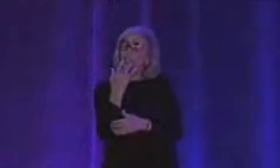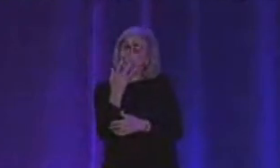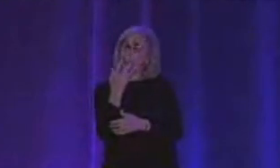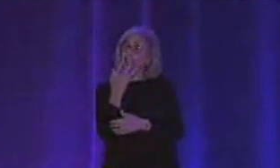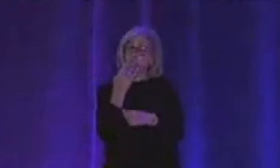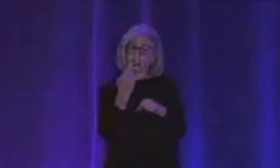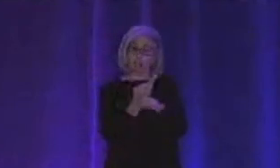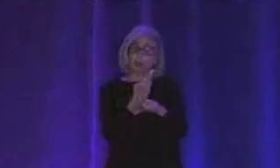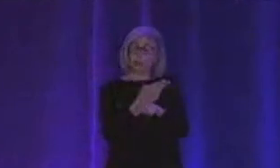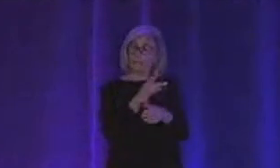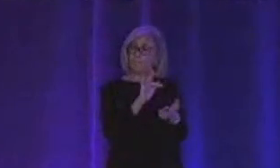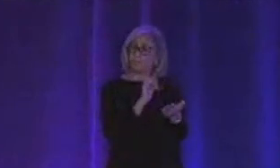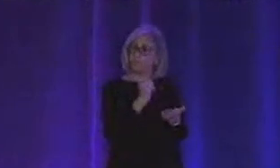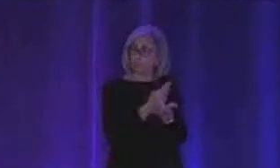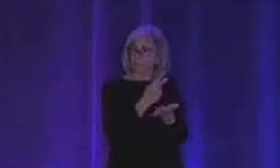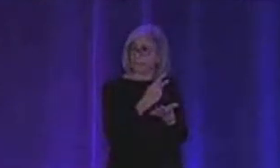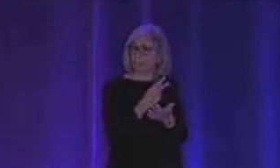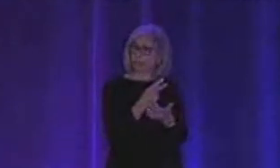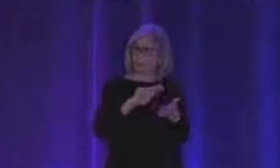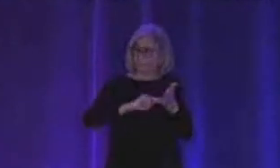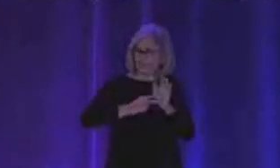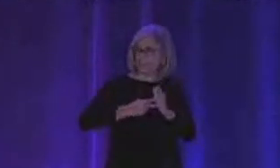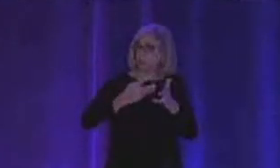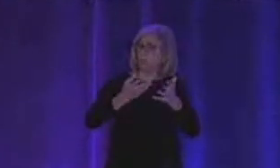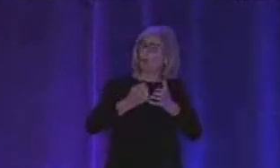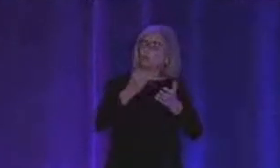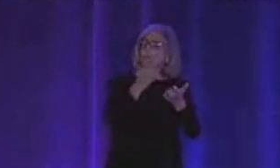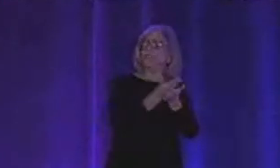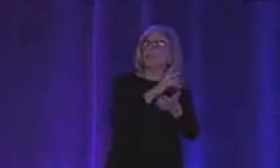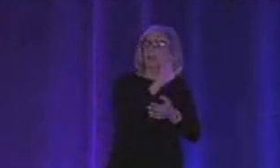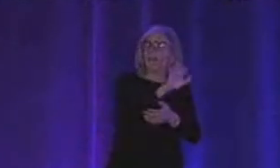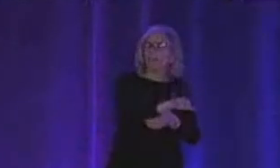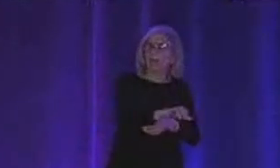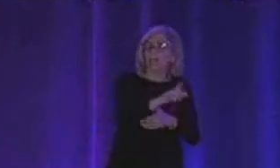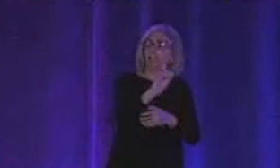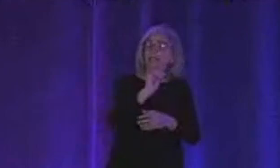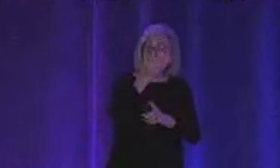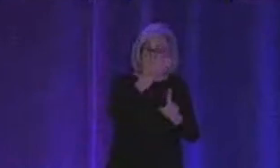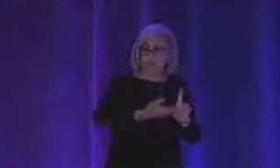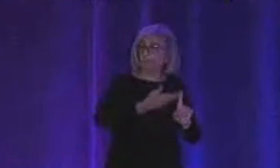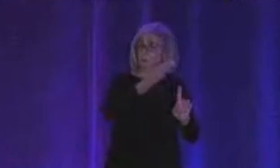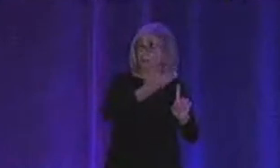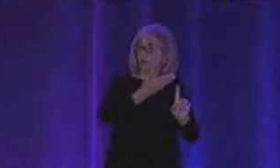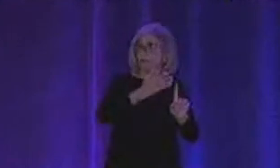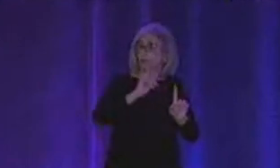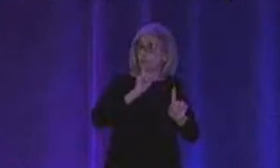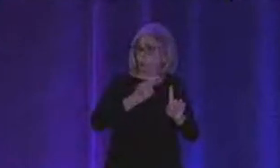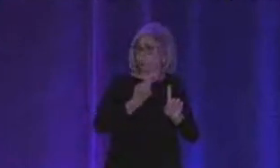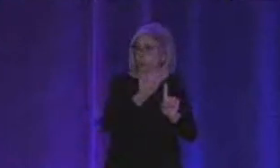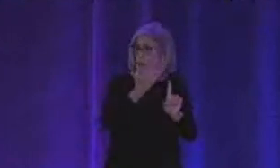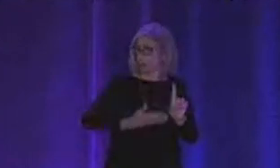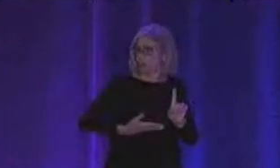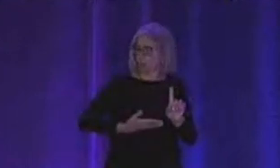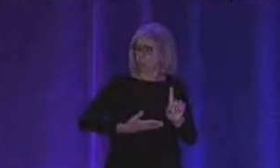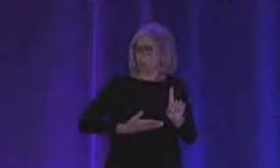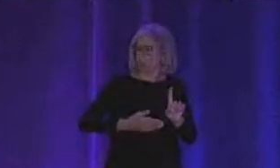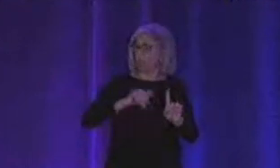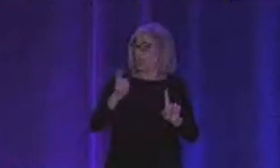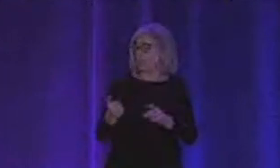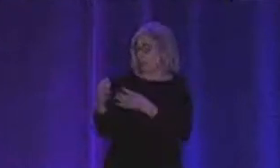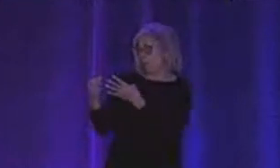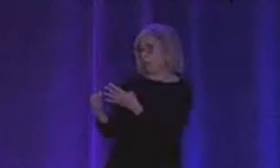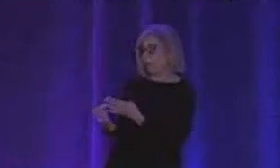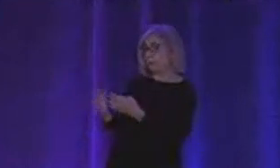user verification basically means that you want to verify that it is the actual user. It has another option called